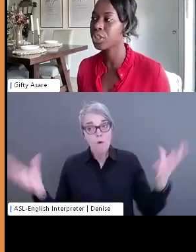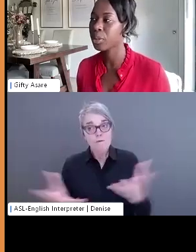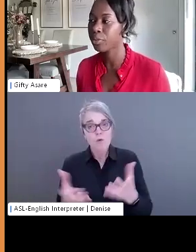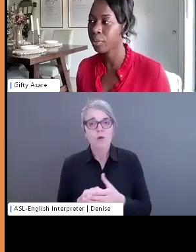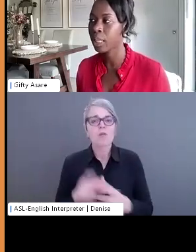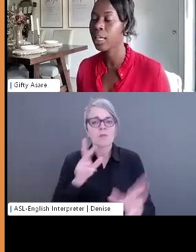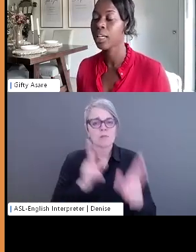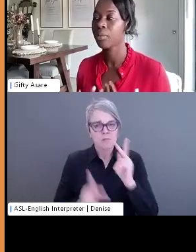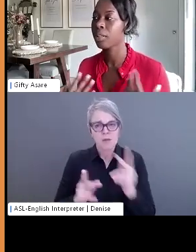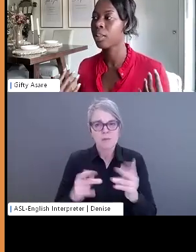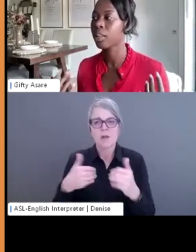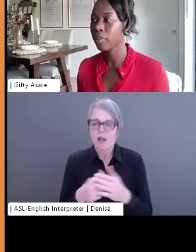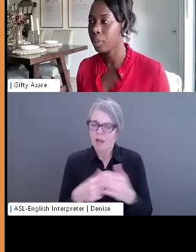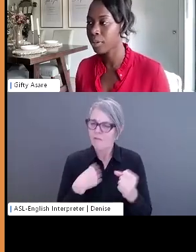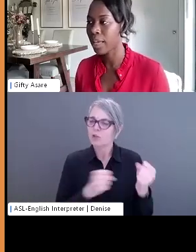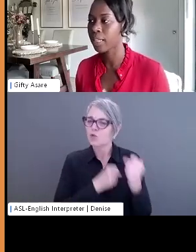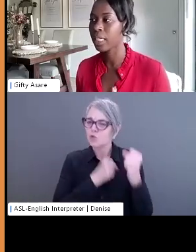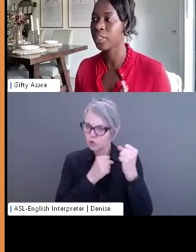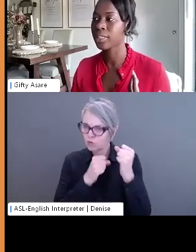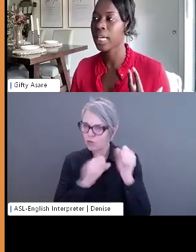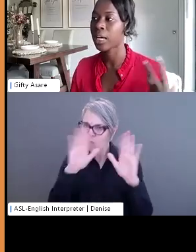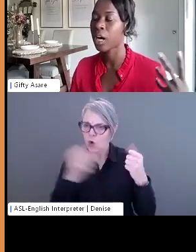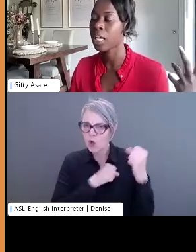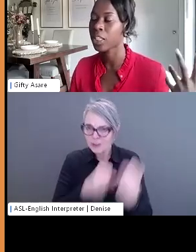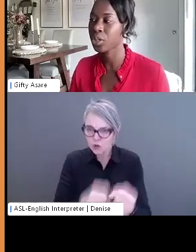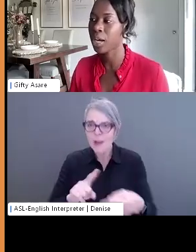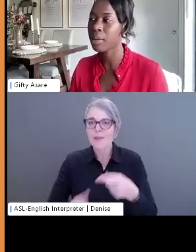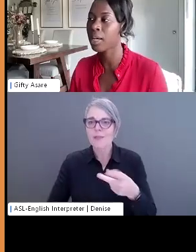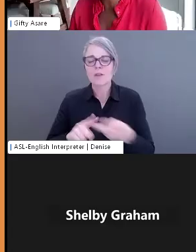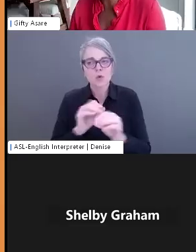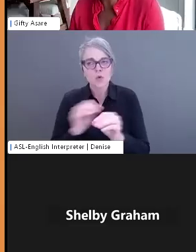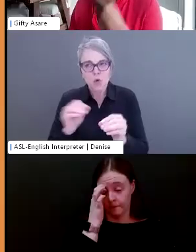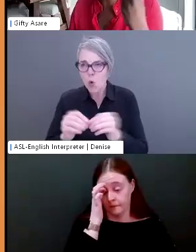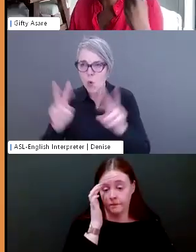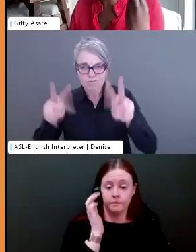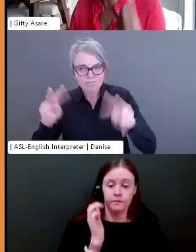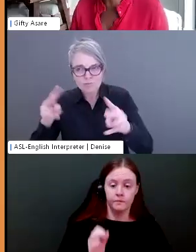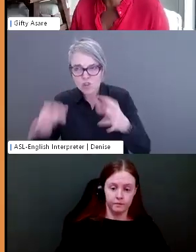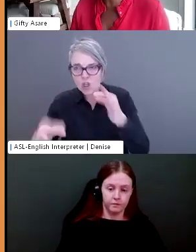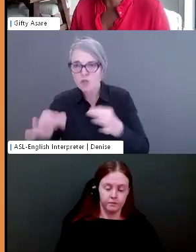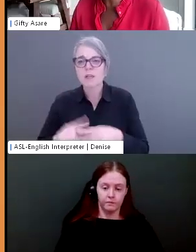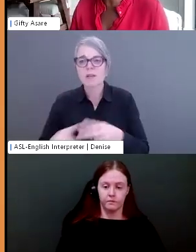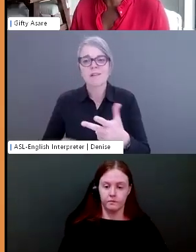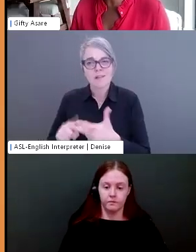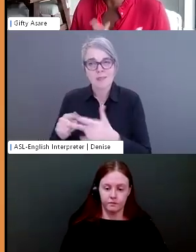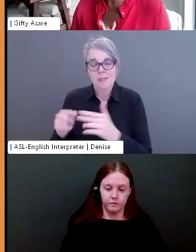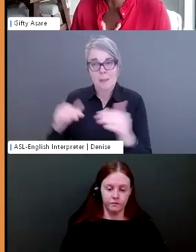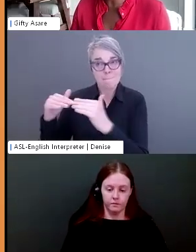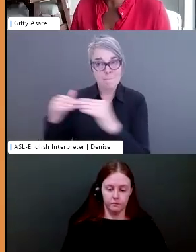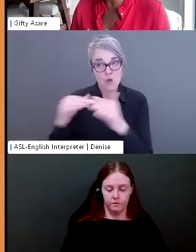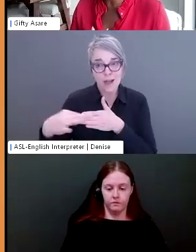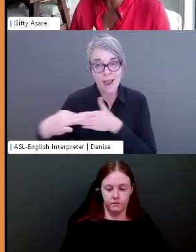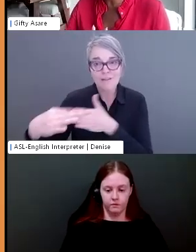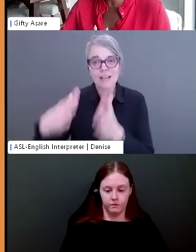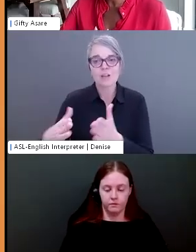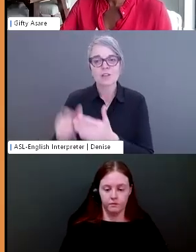was judgment-free. They really loved the peer navigators, how trauma and violence informed it was, and the social location